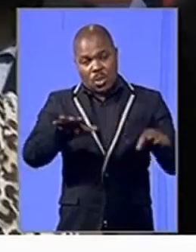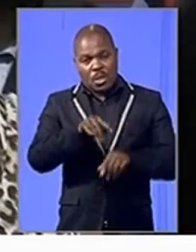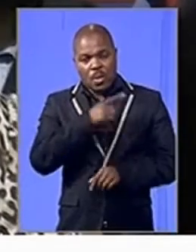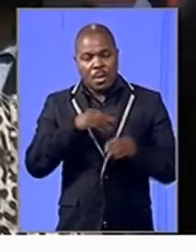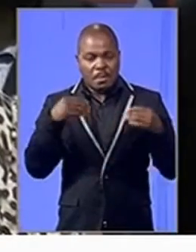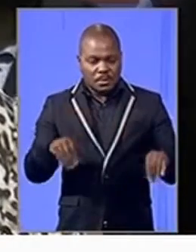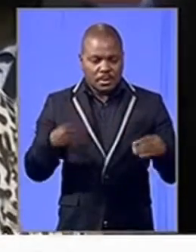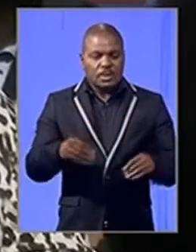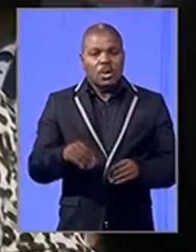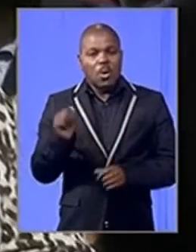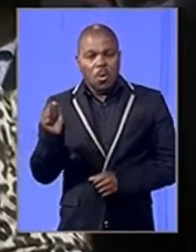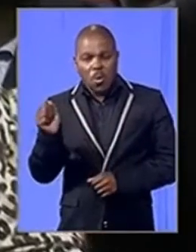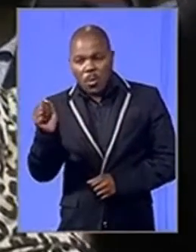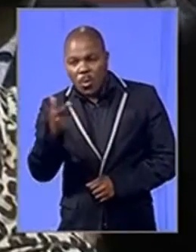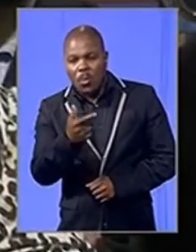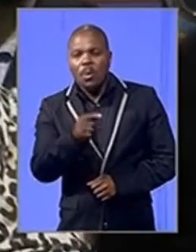that all